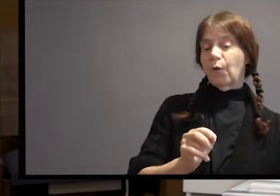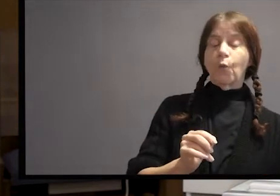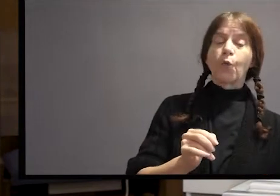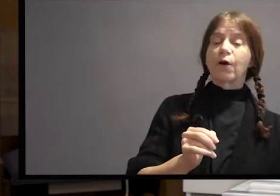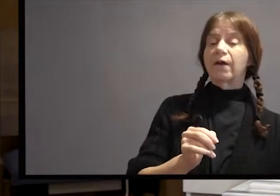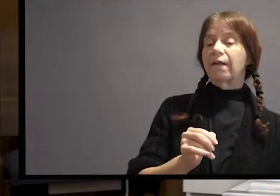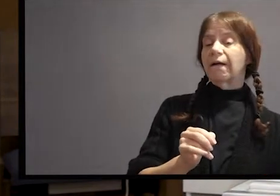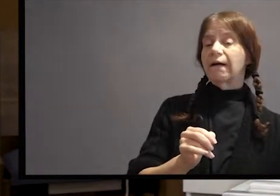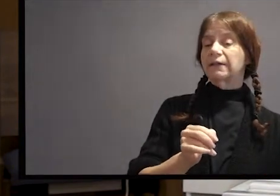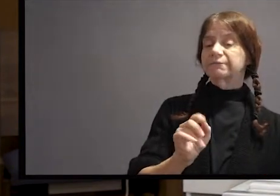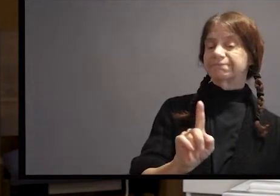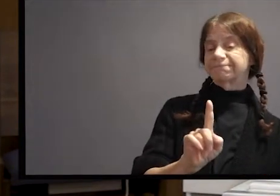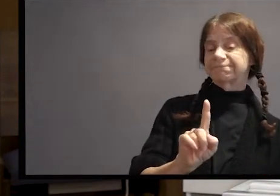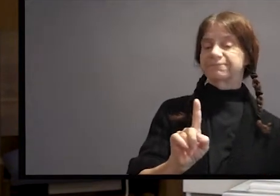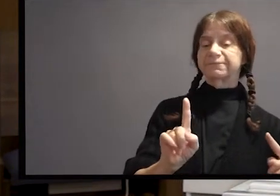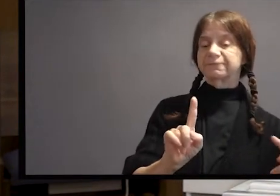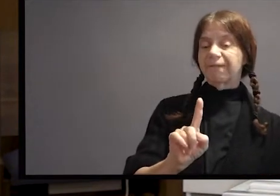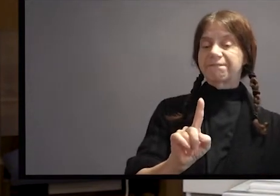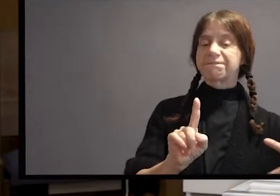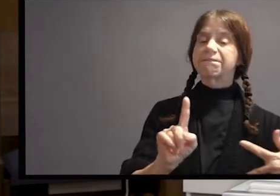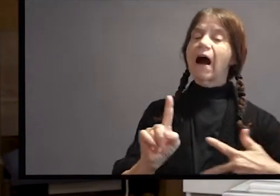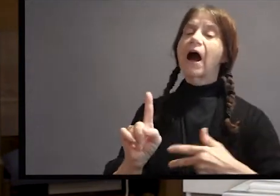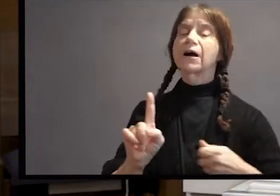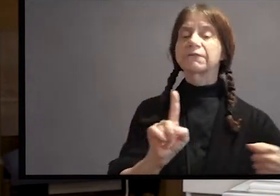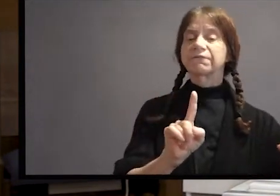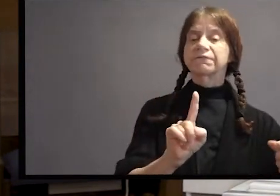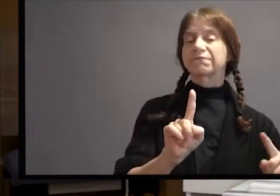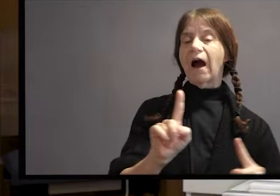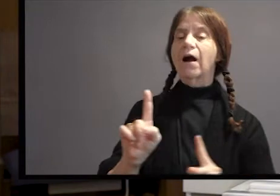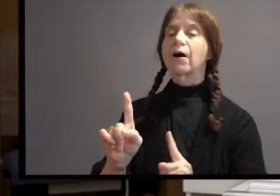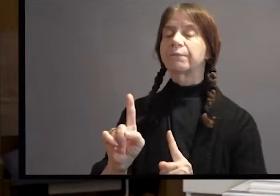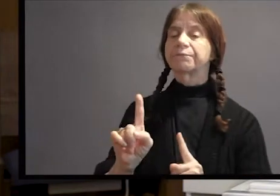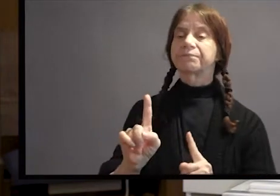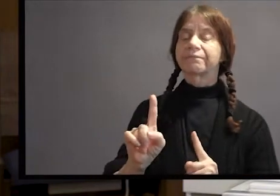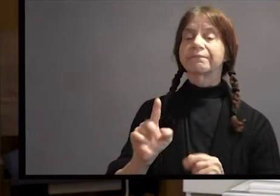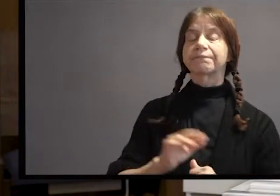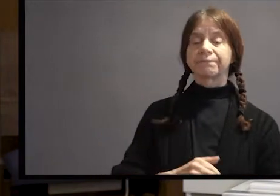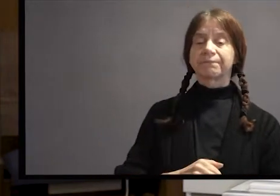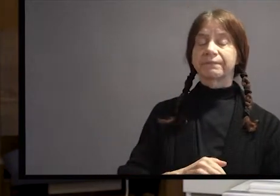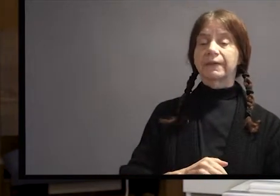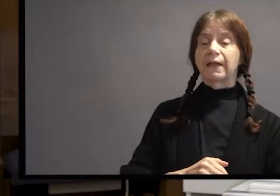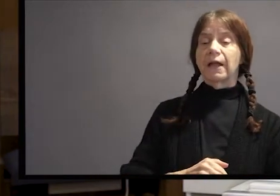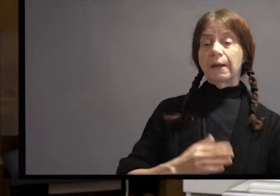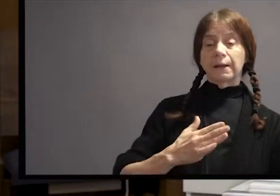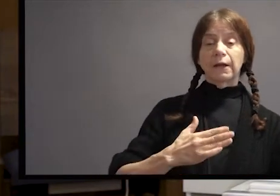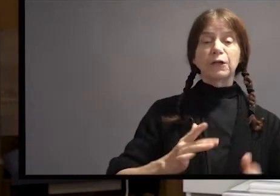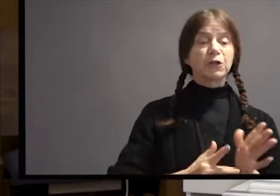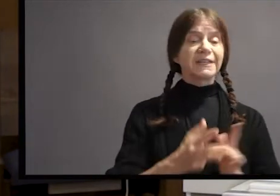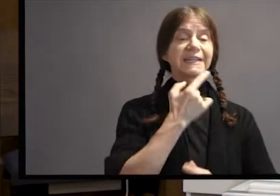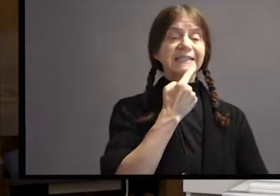Jesus says, "My sheep listen to my voice, and they follow me."